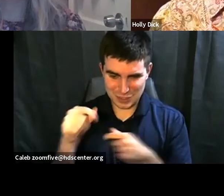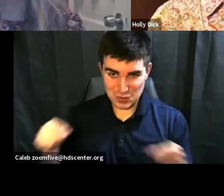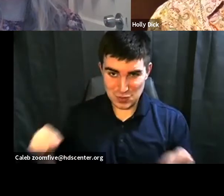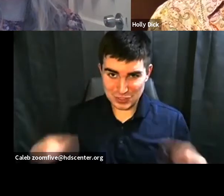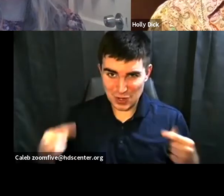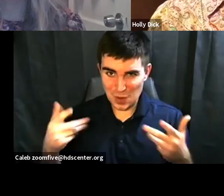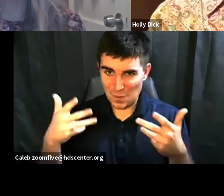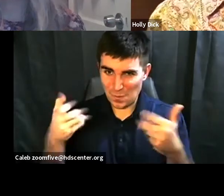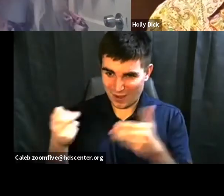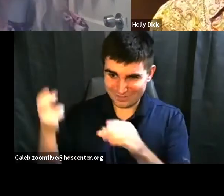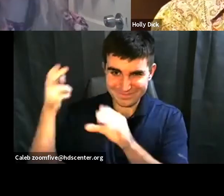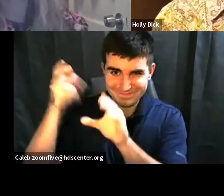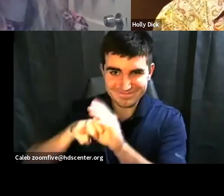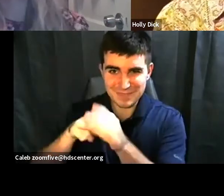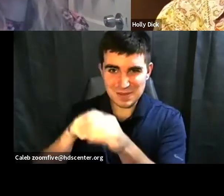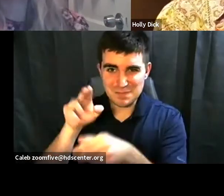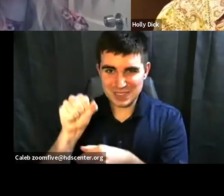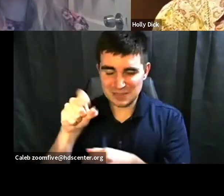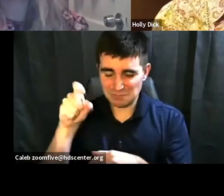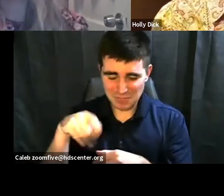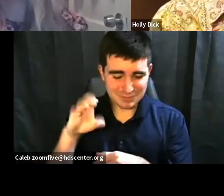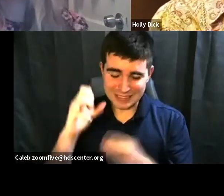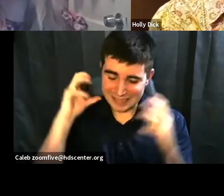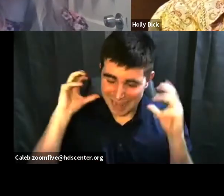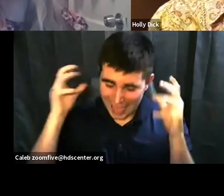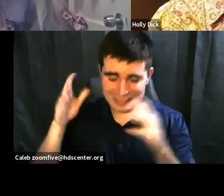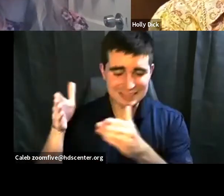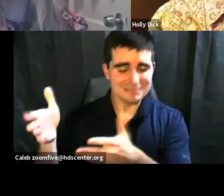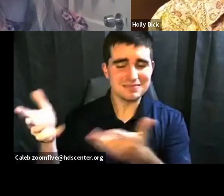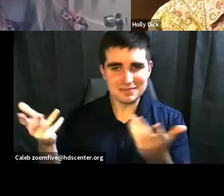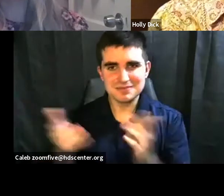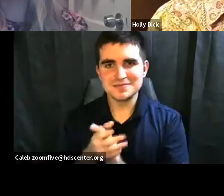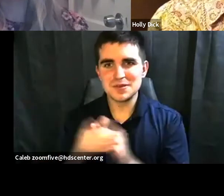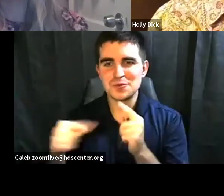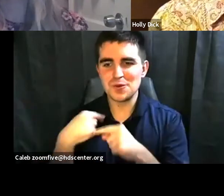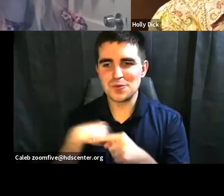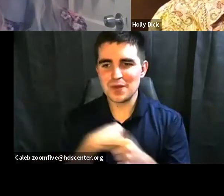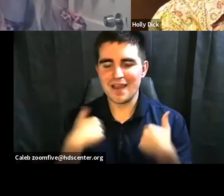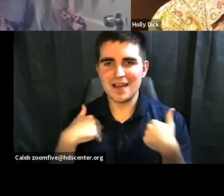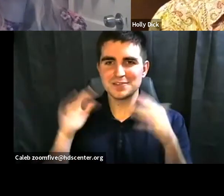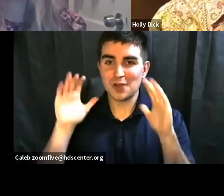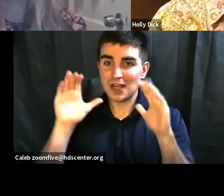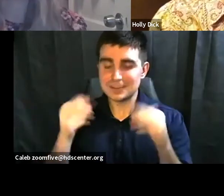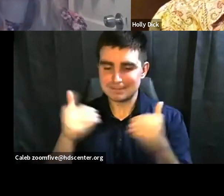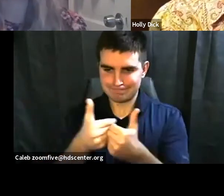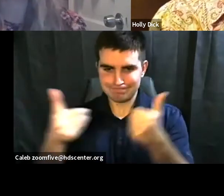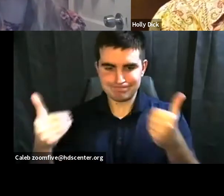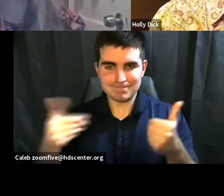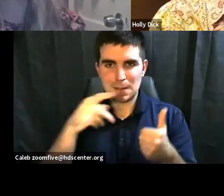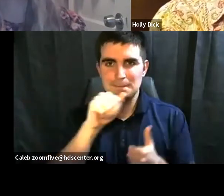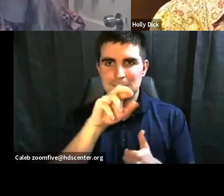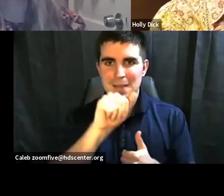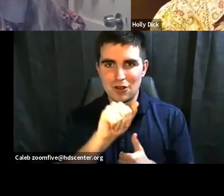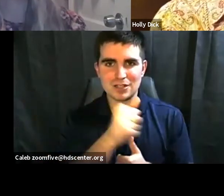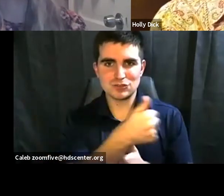want to get on a bus? They must be nuts. When we have this excellent segregated paratransit service that they can